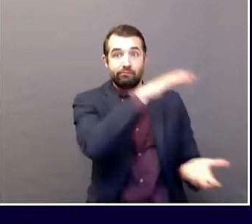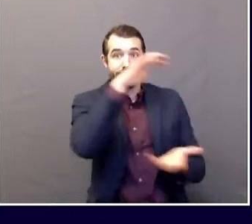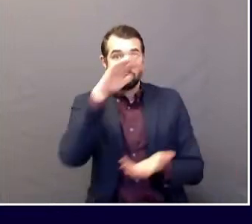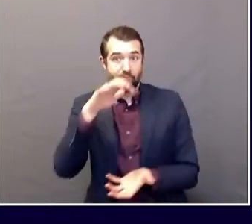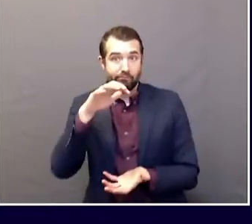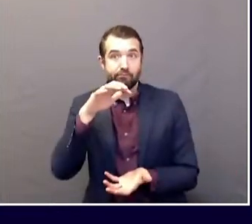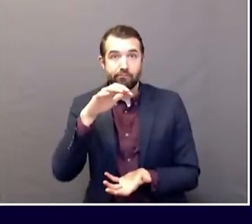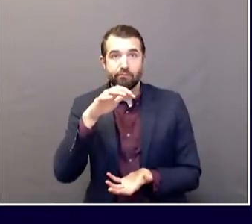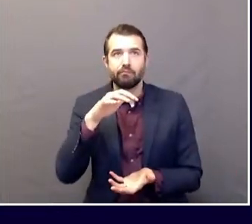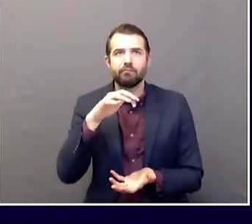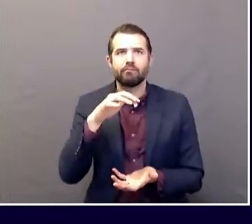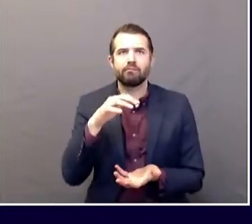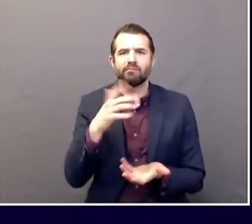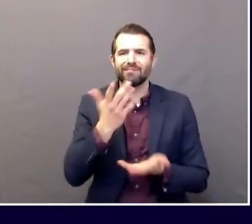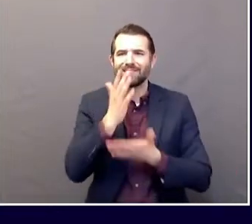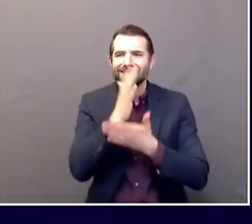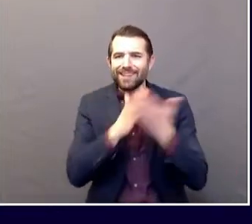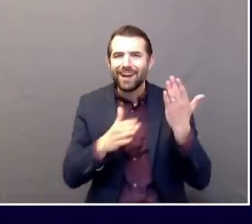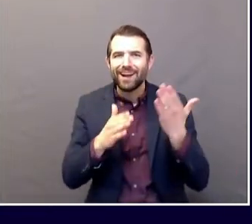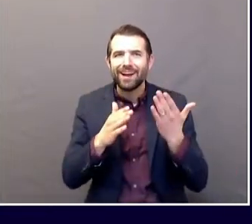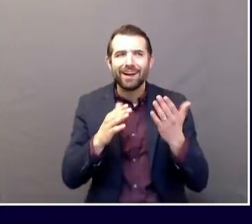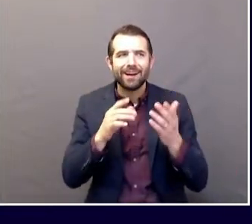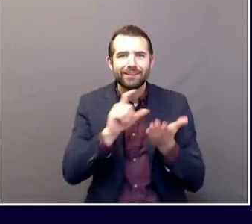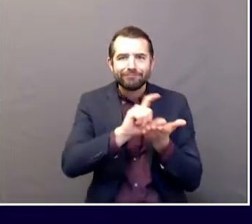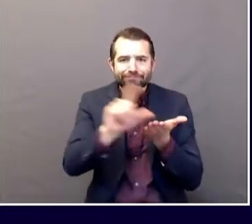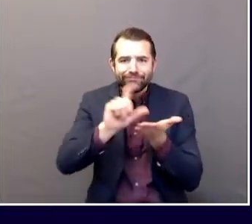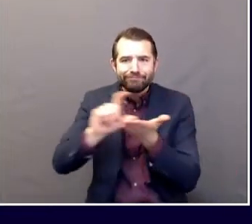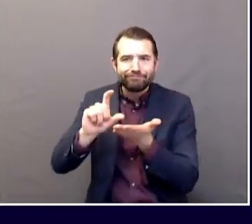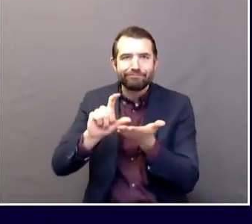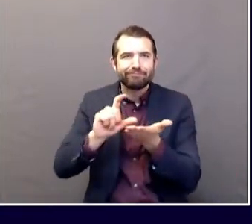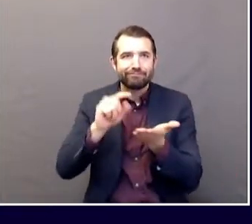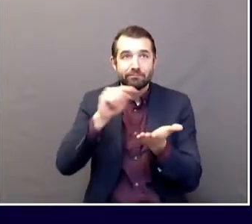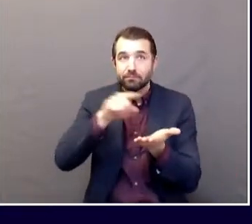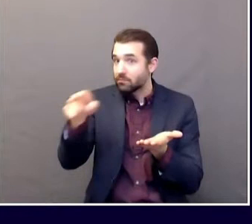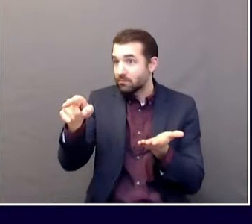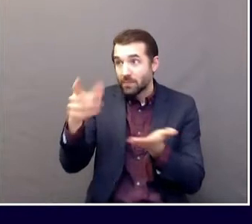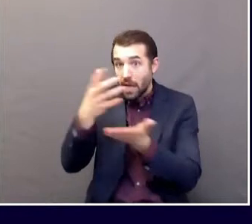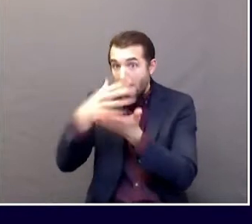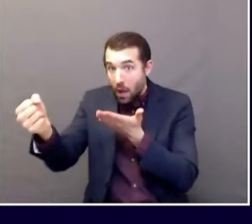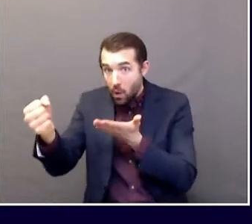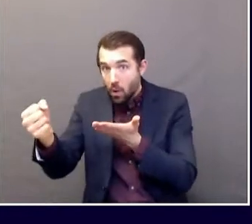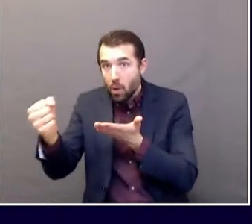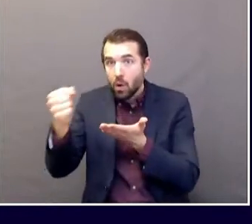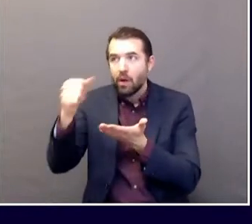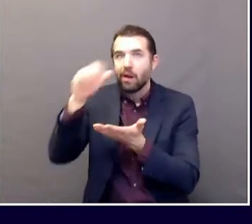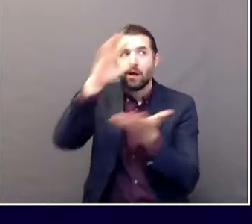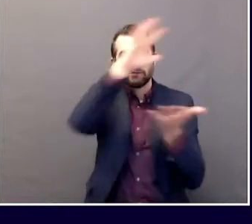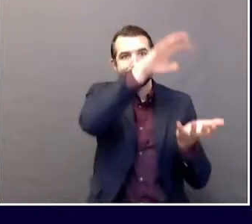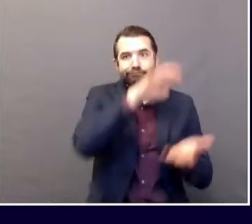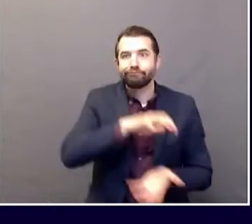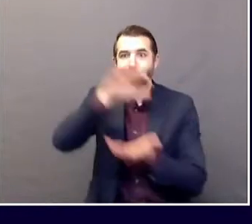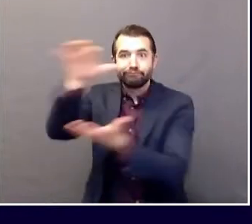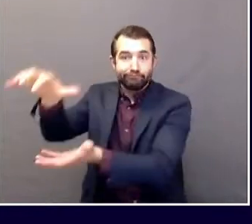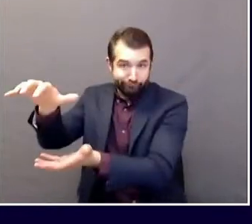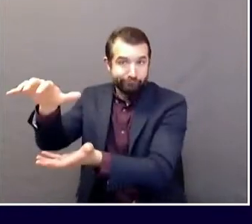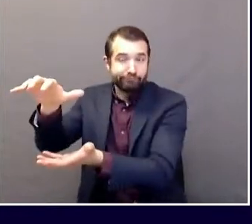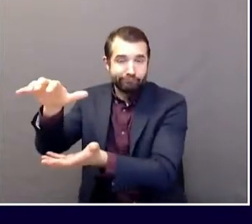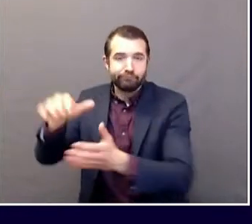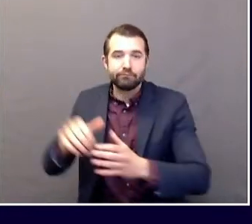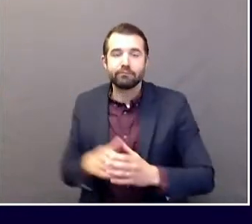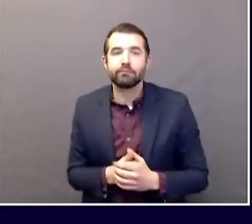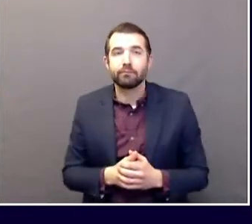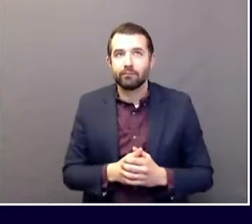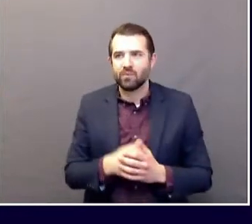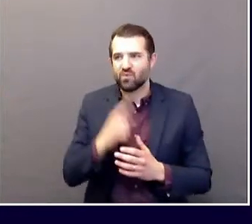state. Since the first weeks of vaccination, we have sought to find instances where there might be a